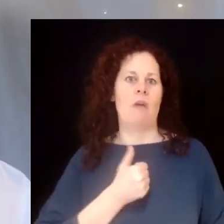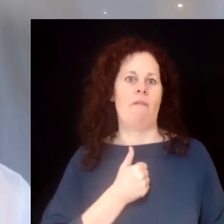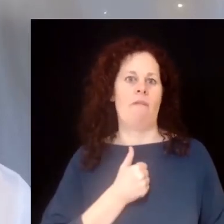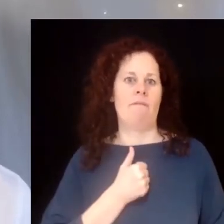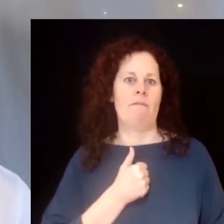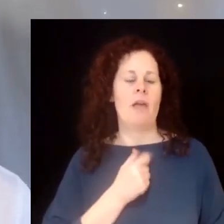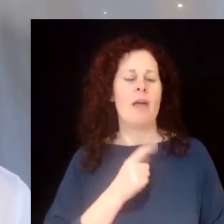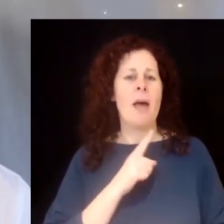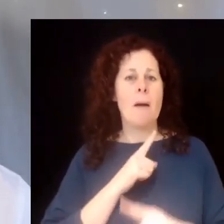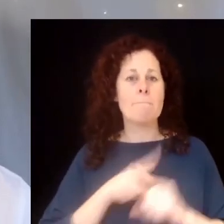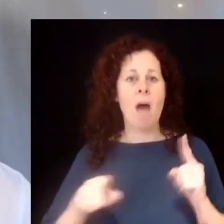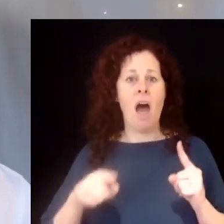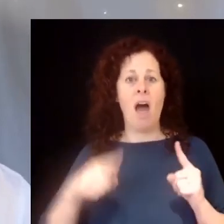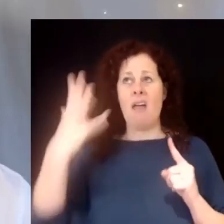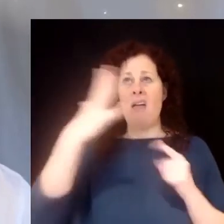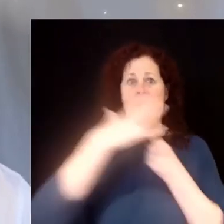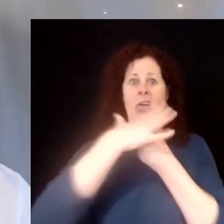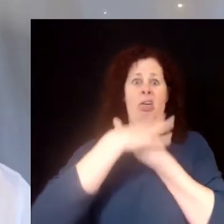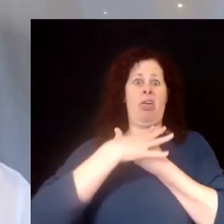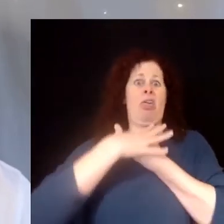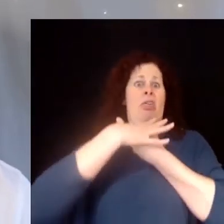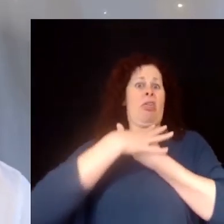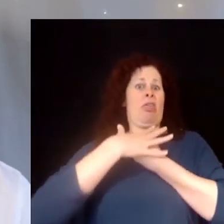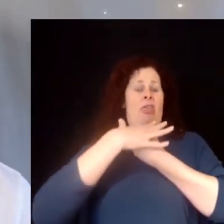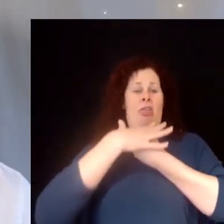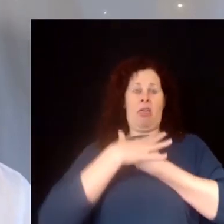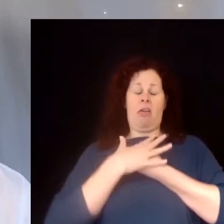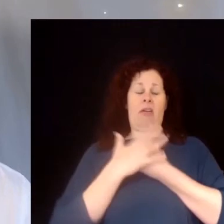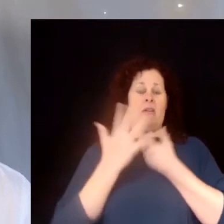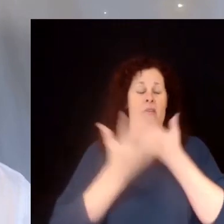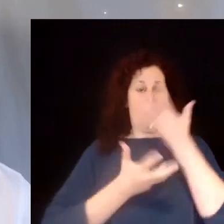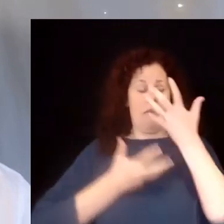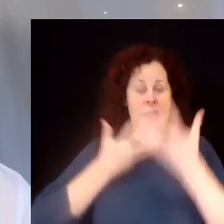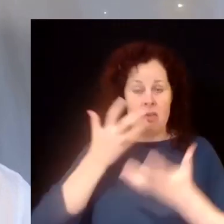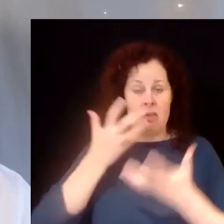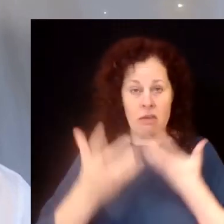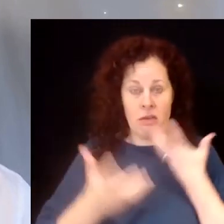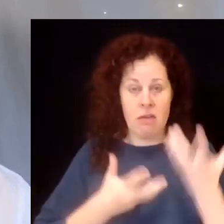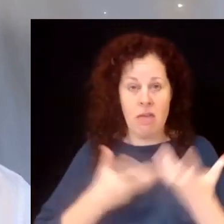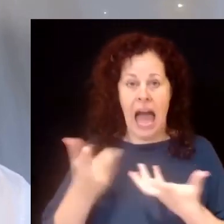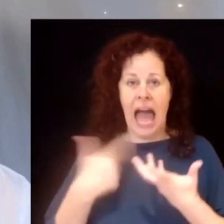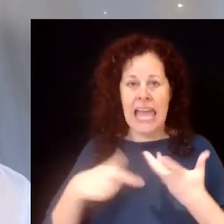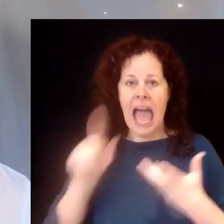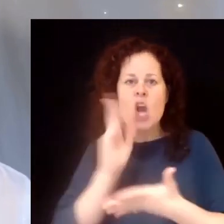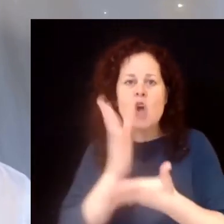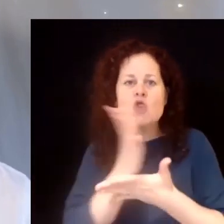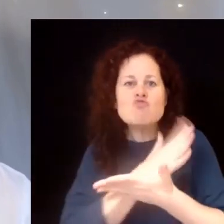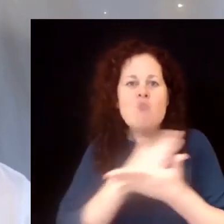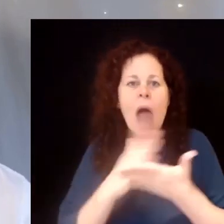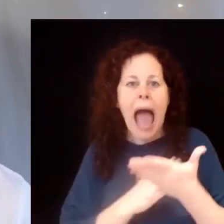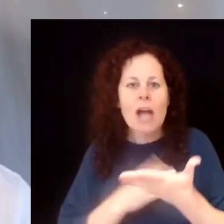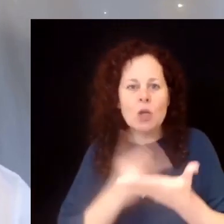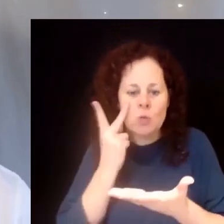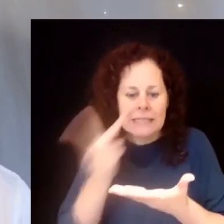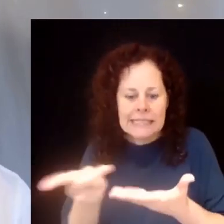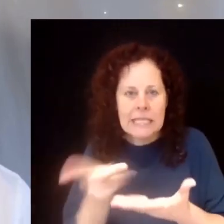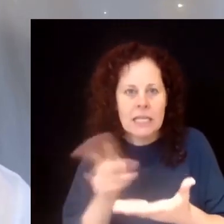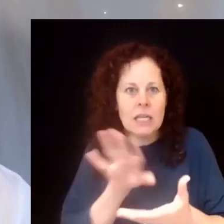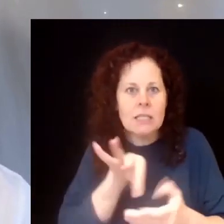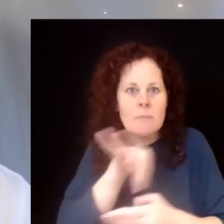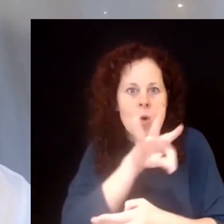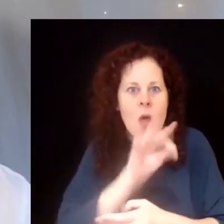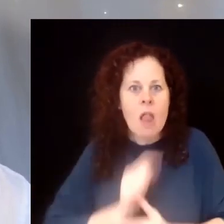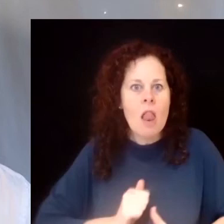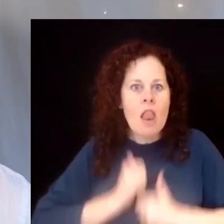a whisper of light grew inside me. I couldn't see beyond the door that locked away my life, but I could close my eyes and